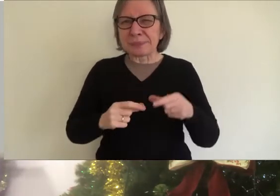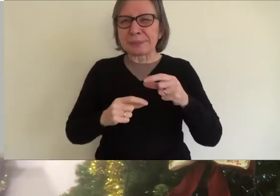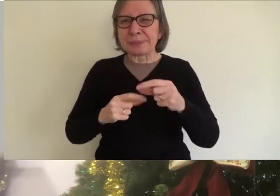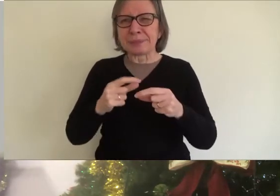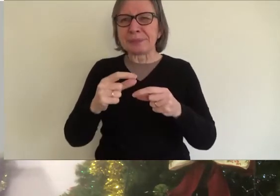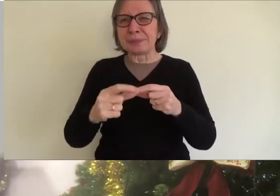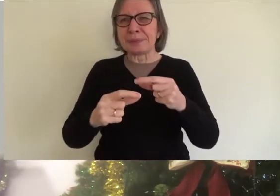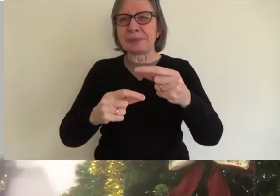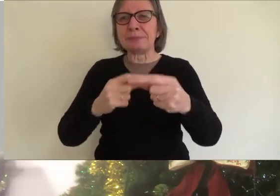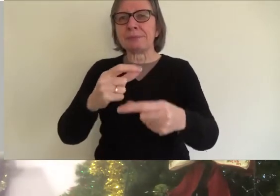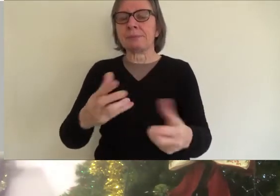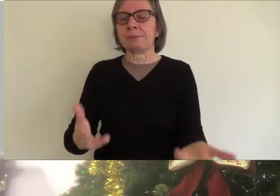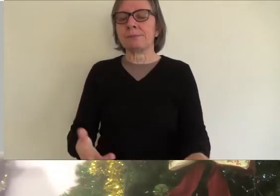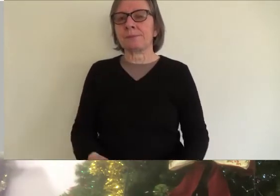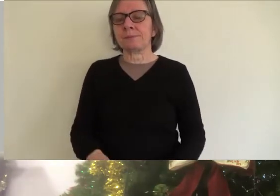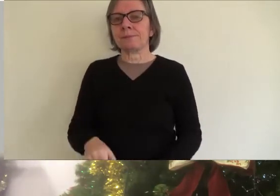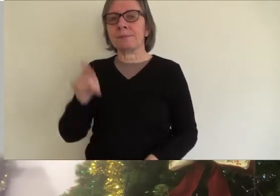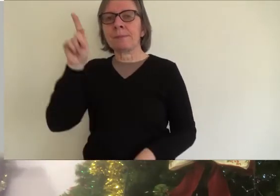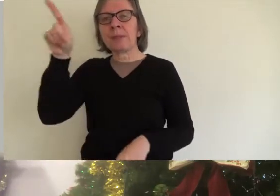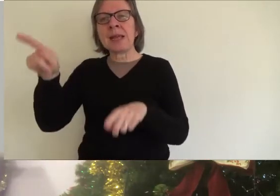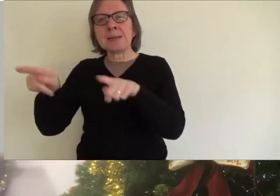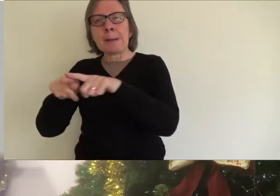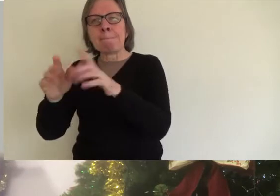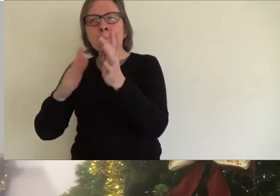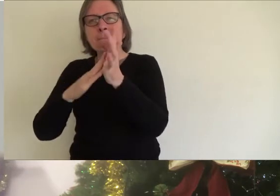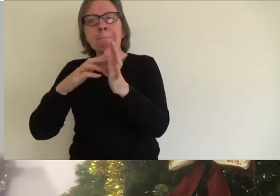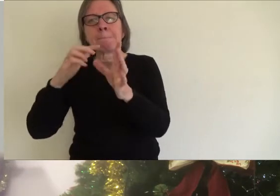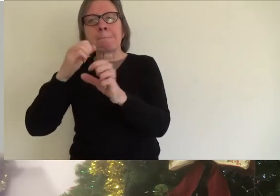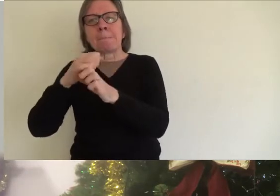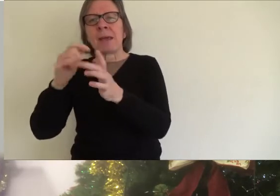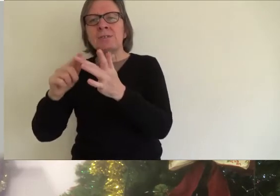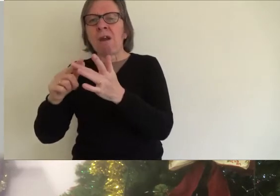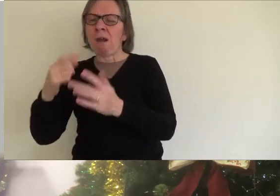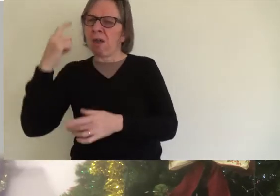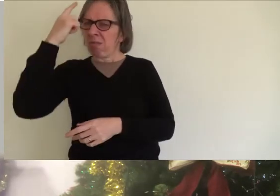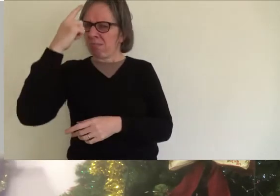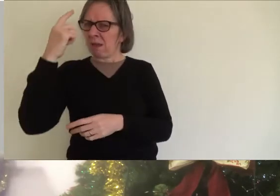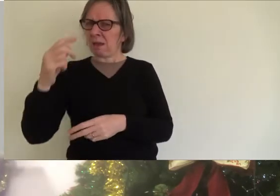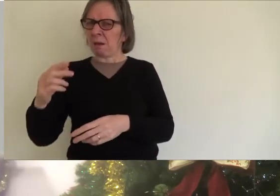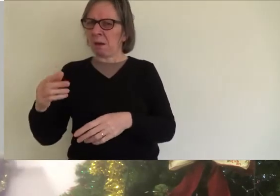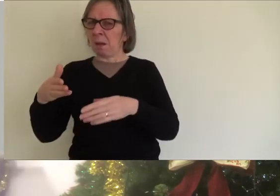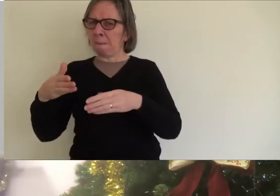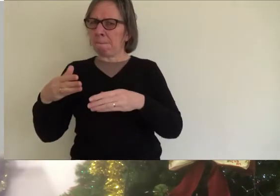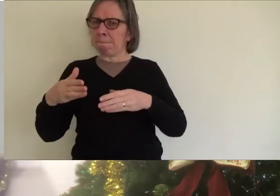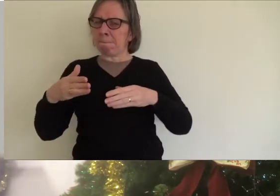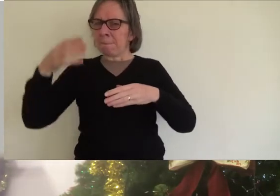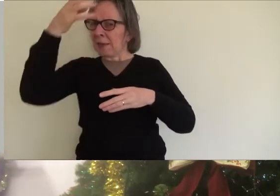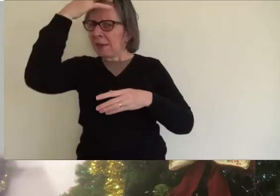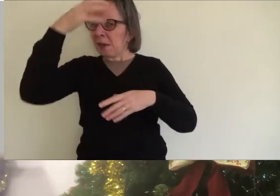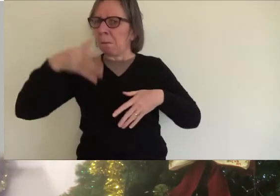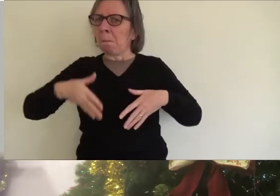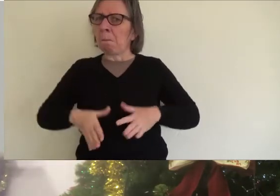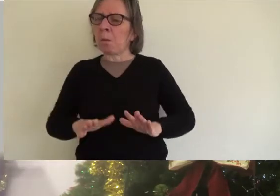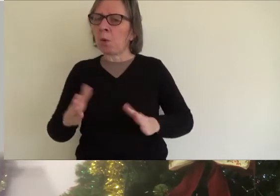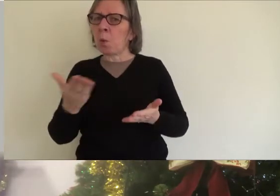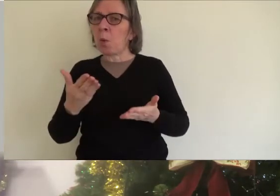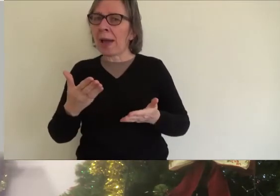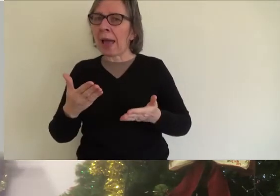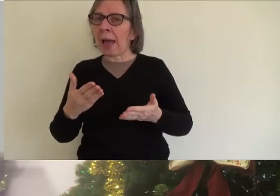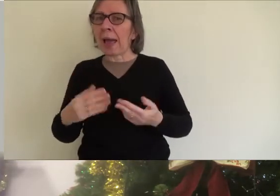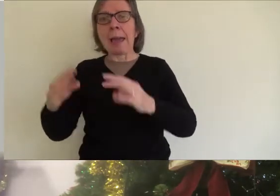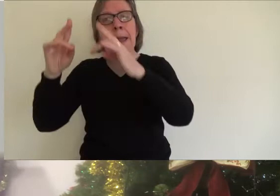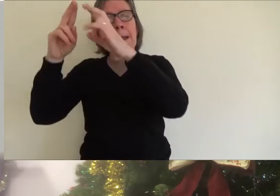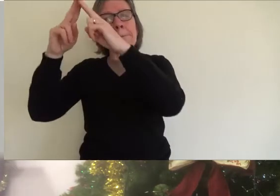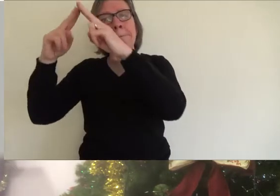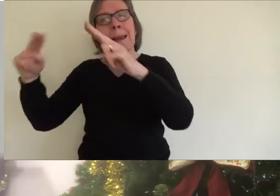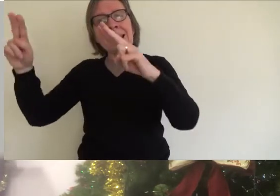The logic of the Magi would suggest that the king was going to be born in a palace. And so as the star led them across to